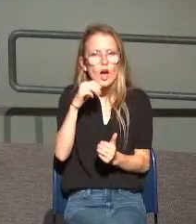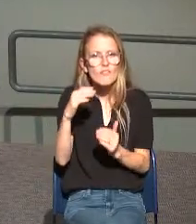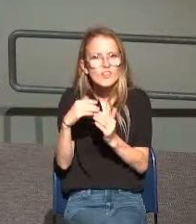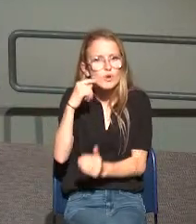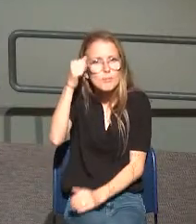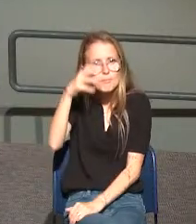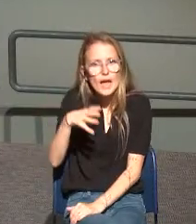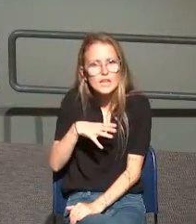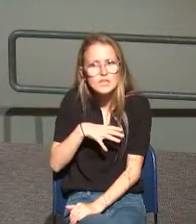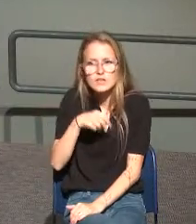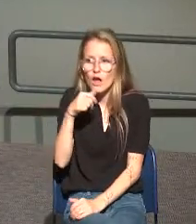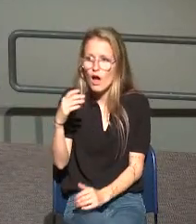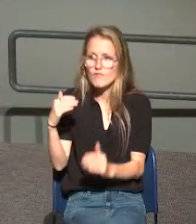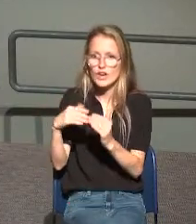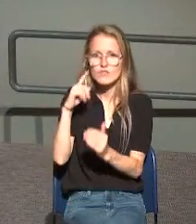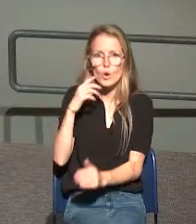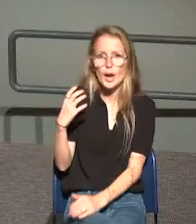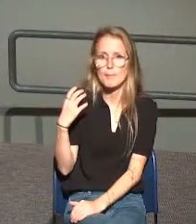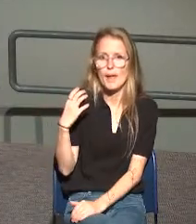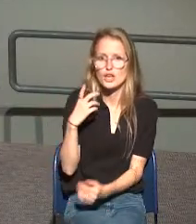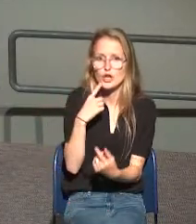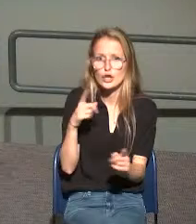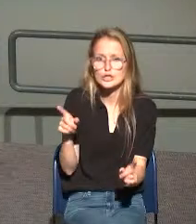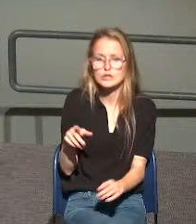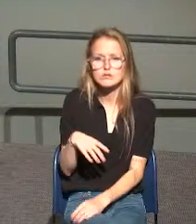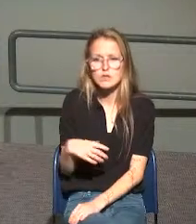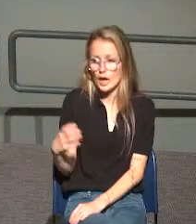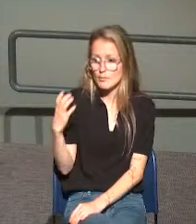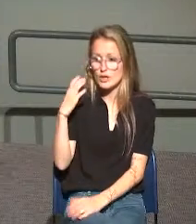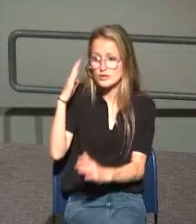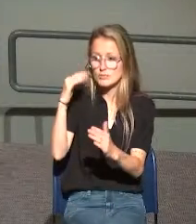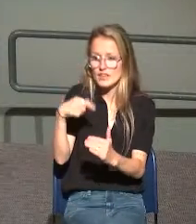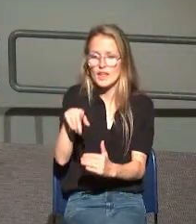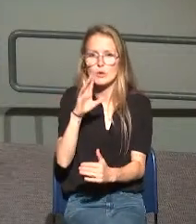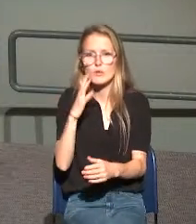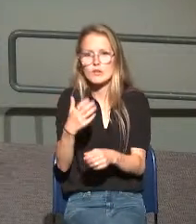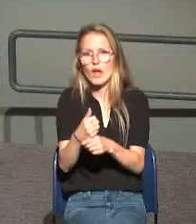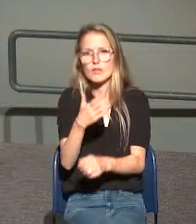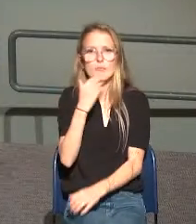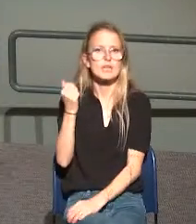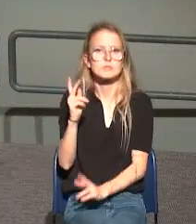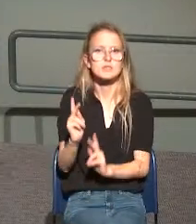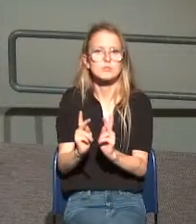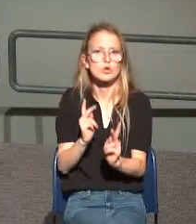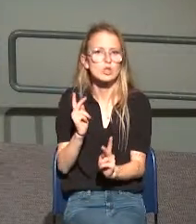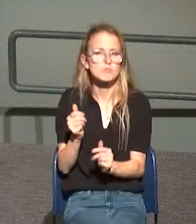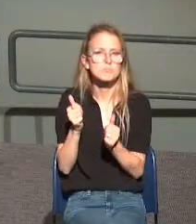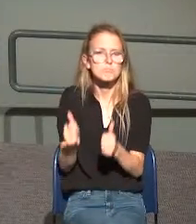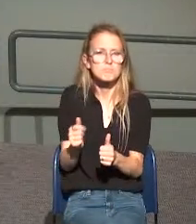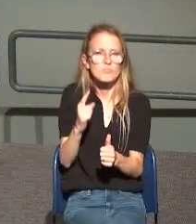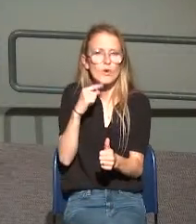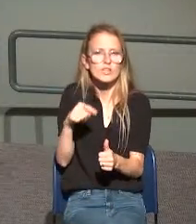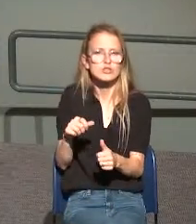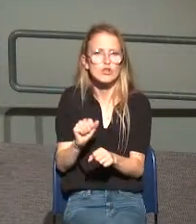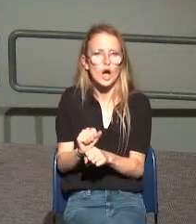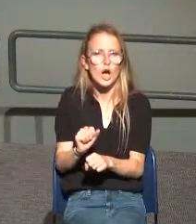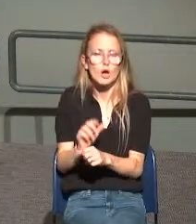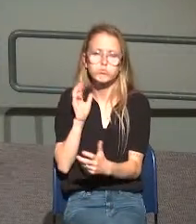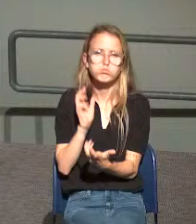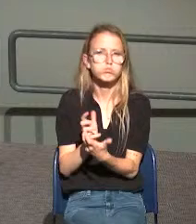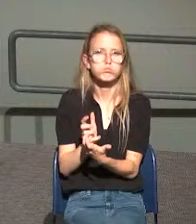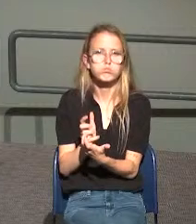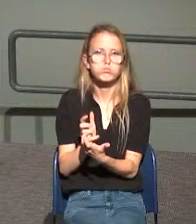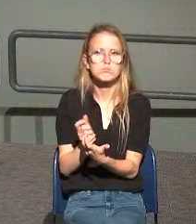men. It's not fair to the commanders. Commanders expect that they're going to get the best people. for the job. And typically,